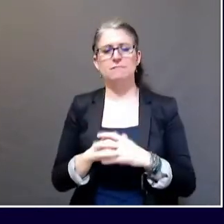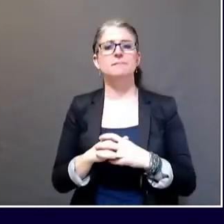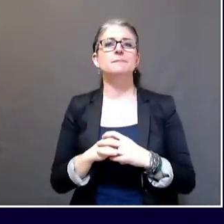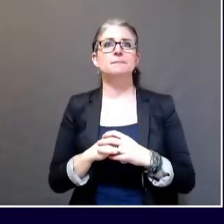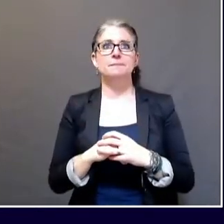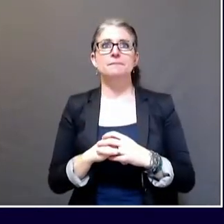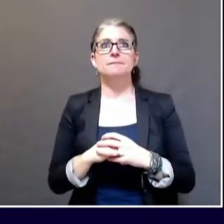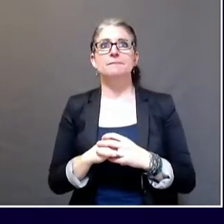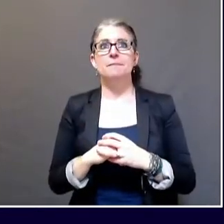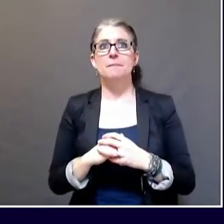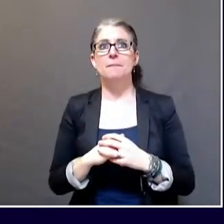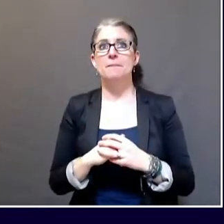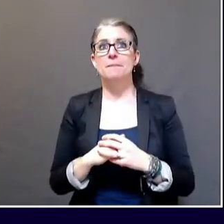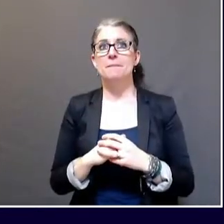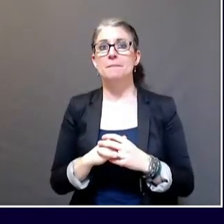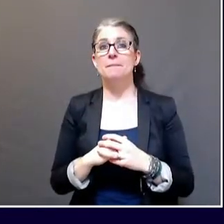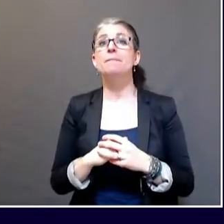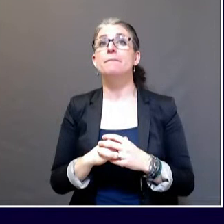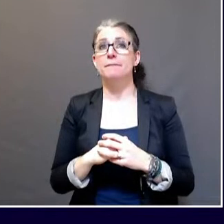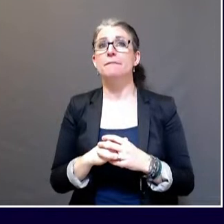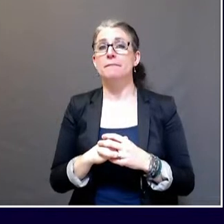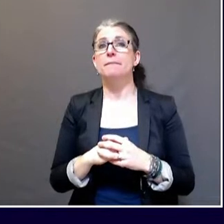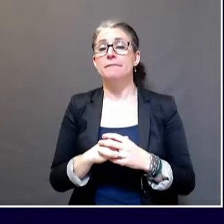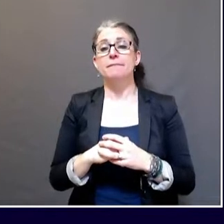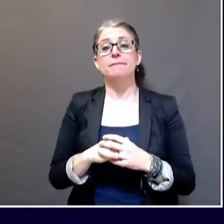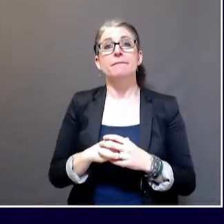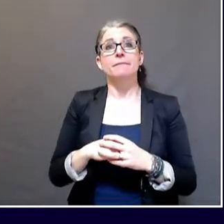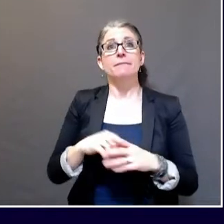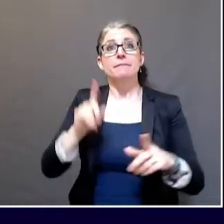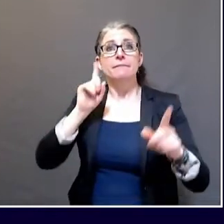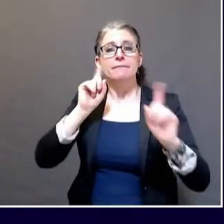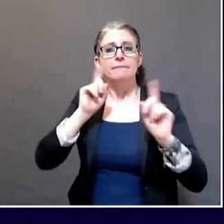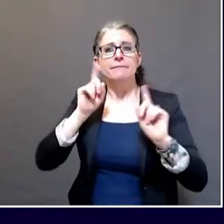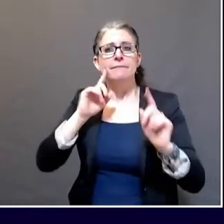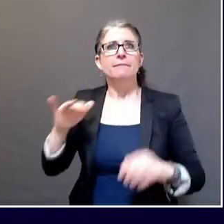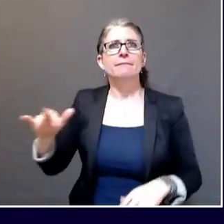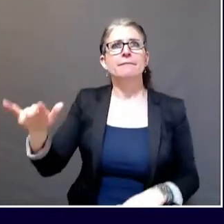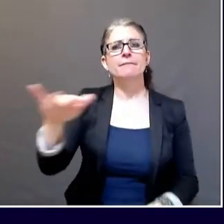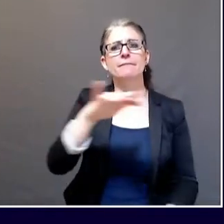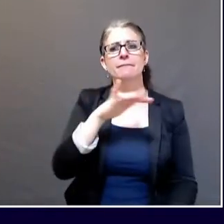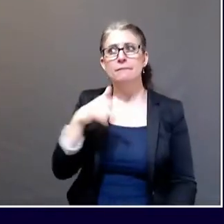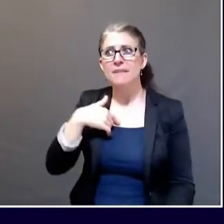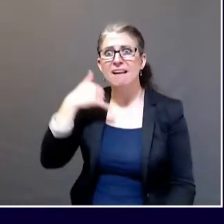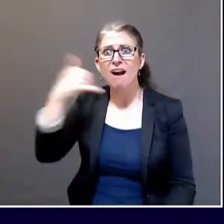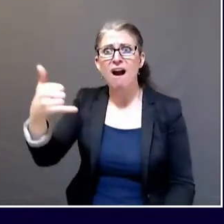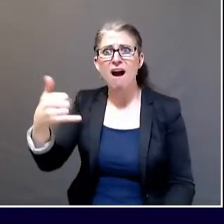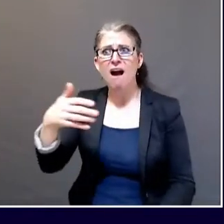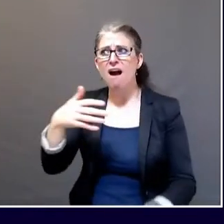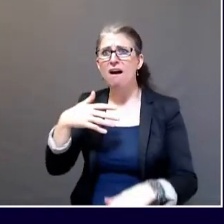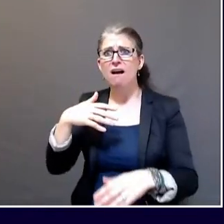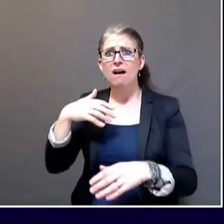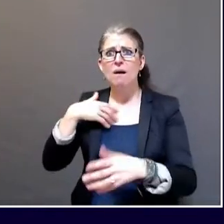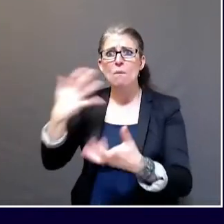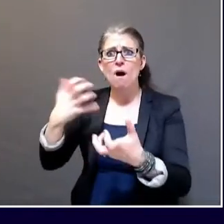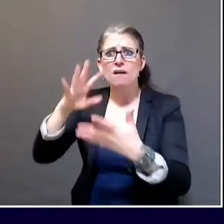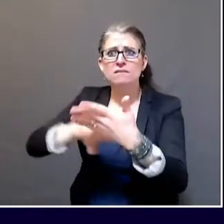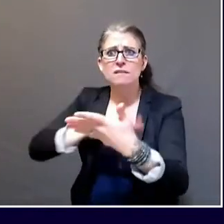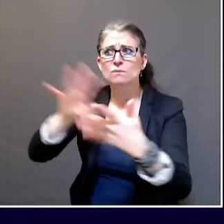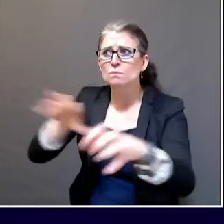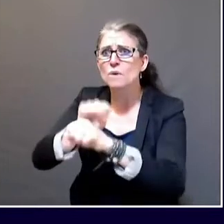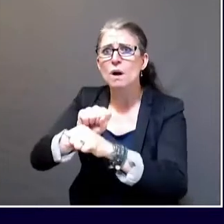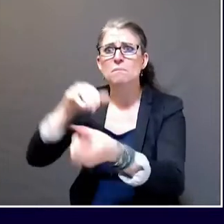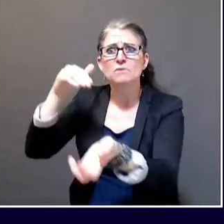much robust demand for vaccine in Maine. Unfortunately, we are at a point right now where demand exceeds